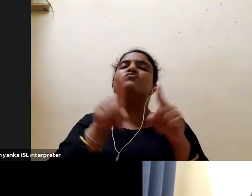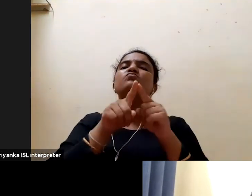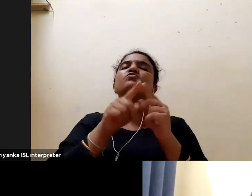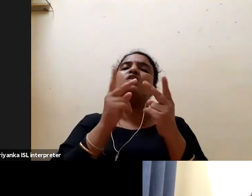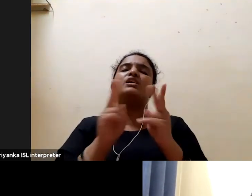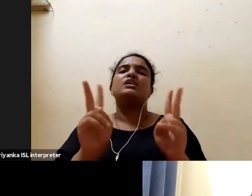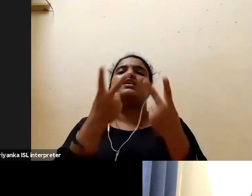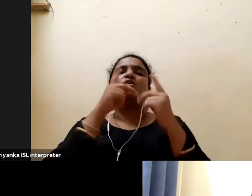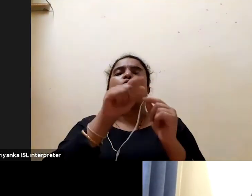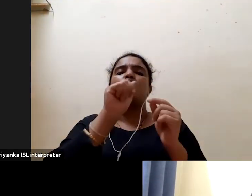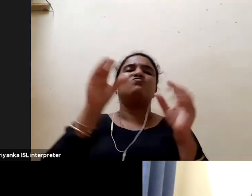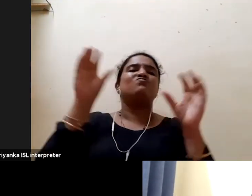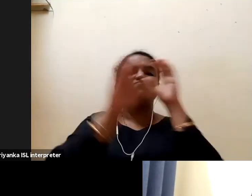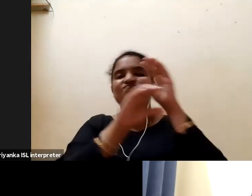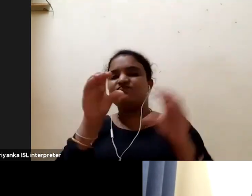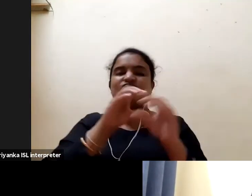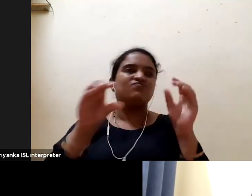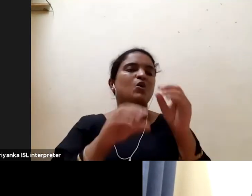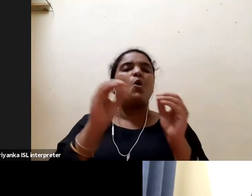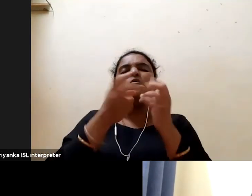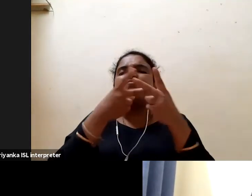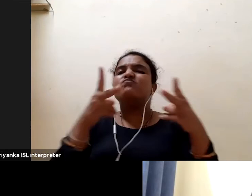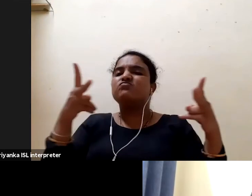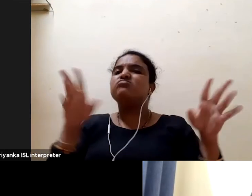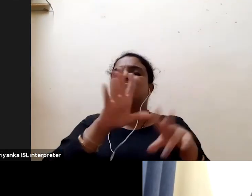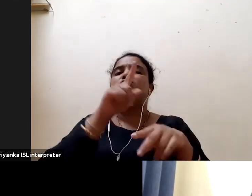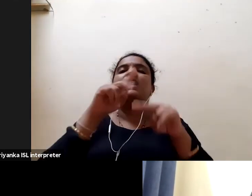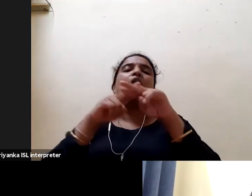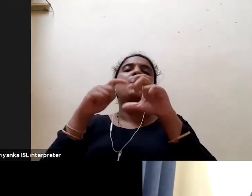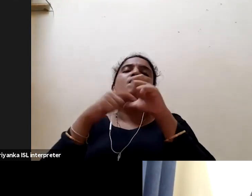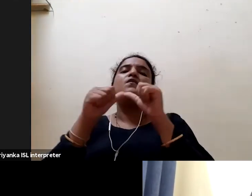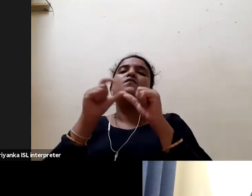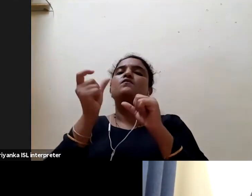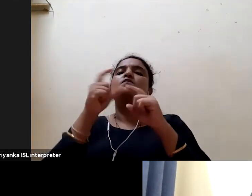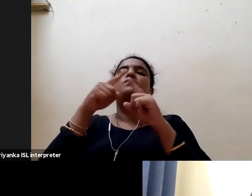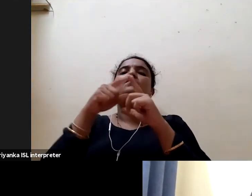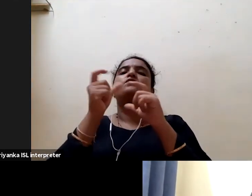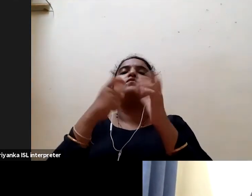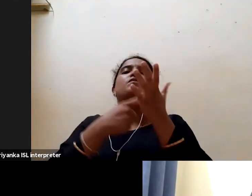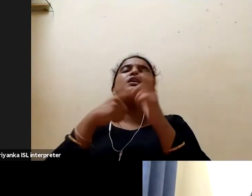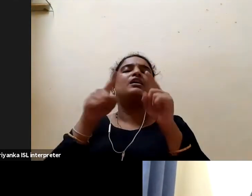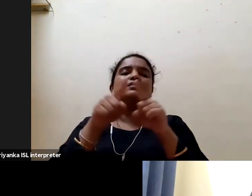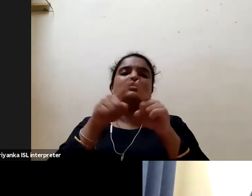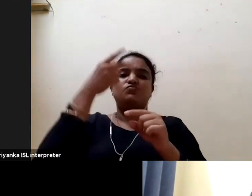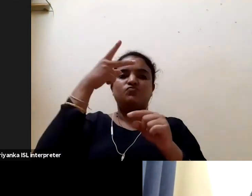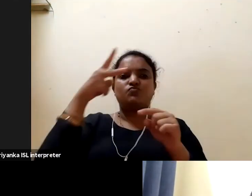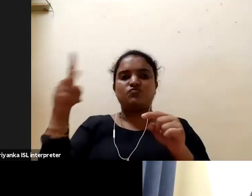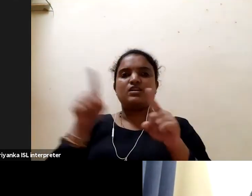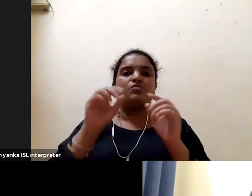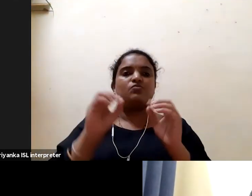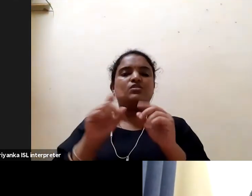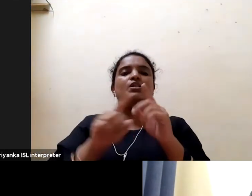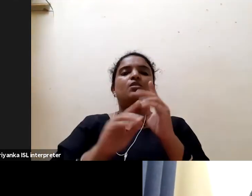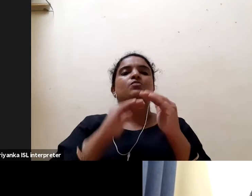different widgets and a lot of functions which Blogger does not give, and you should always assume that your blog will grow and you will need